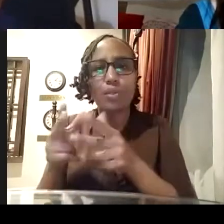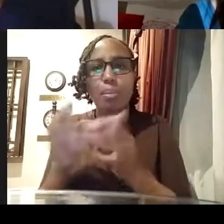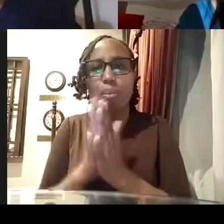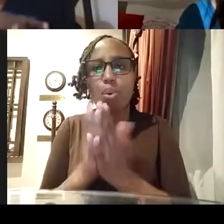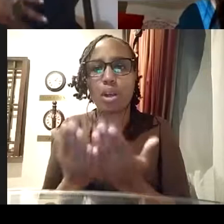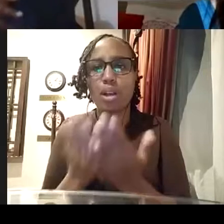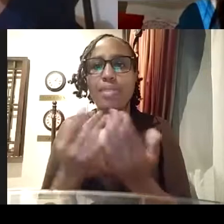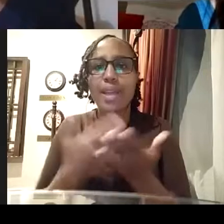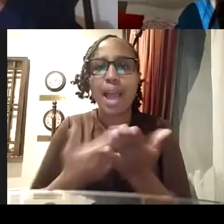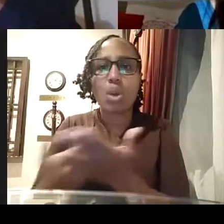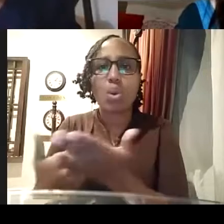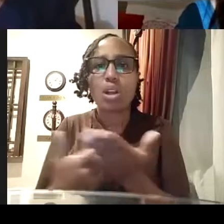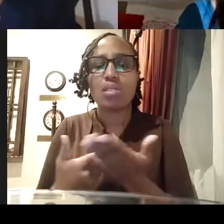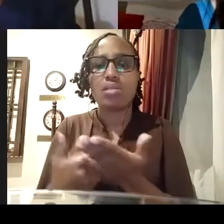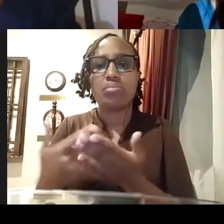dialogue